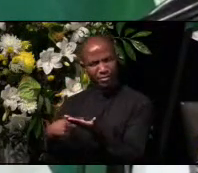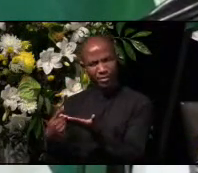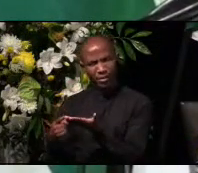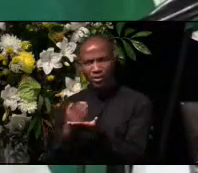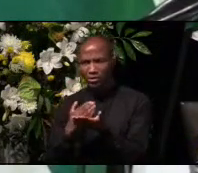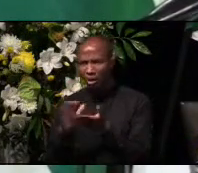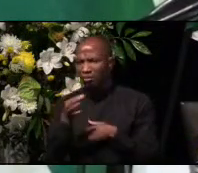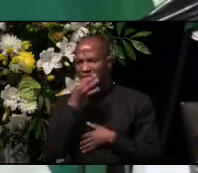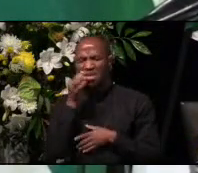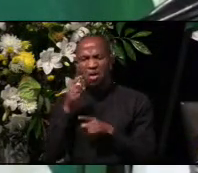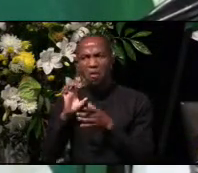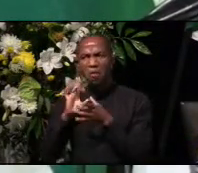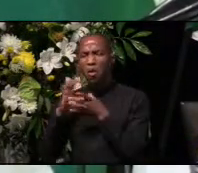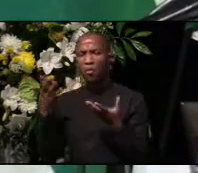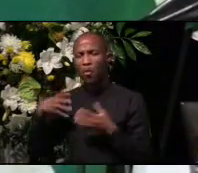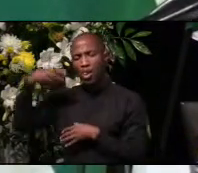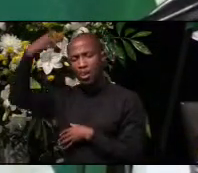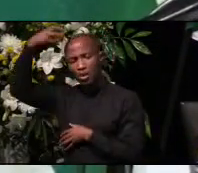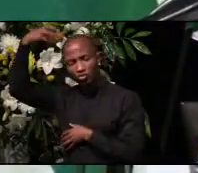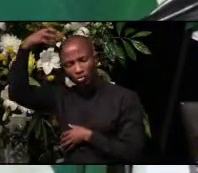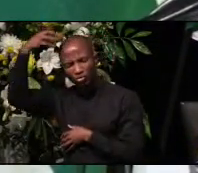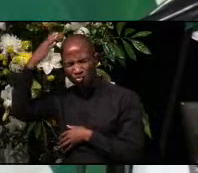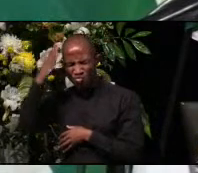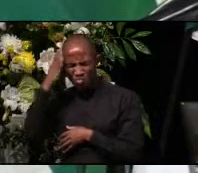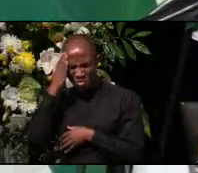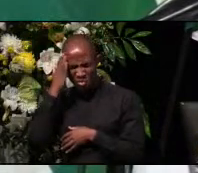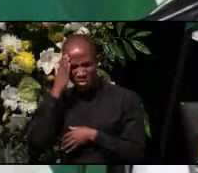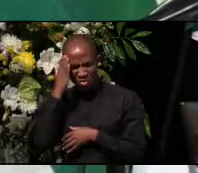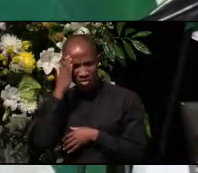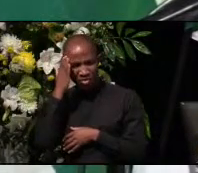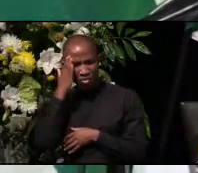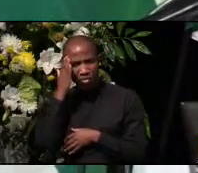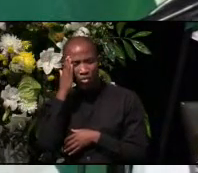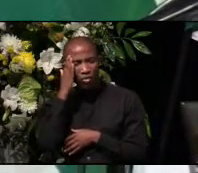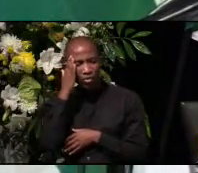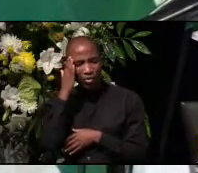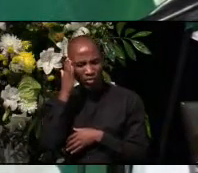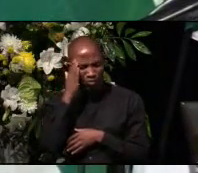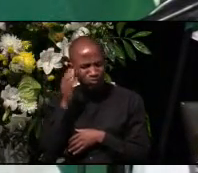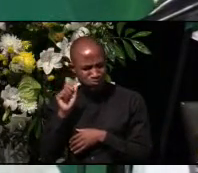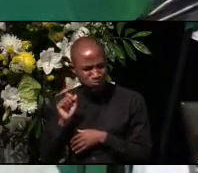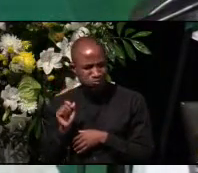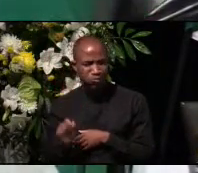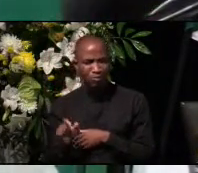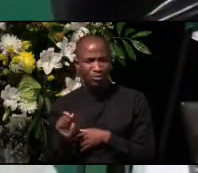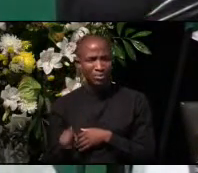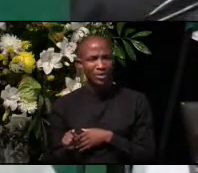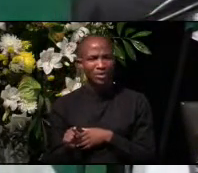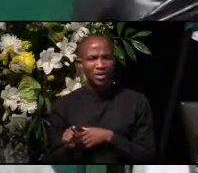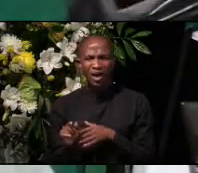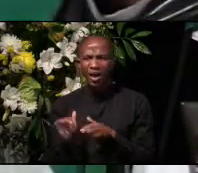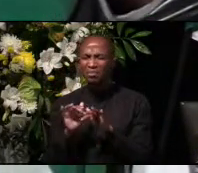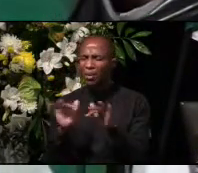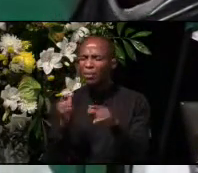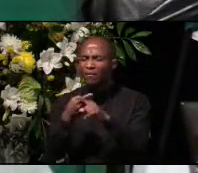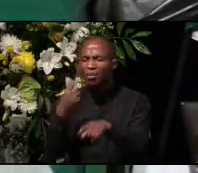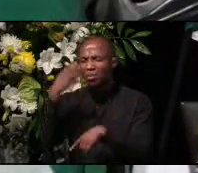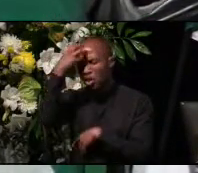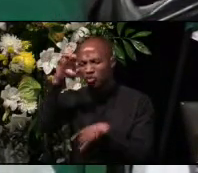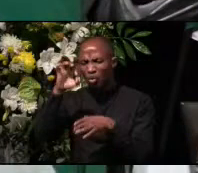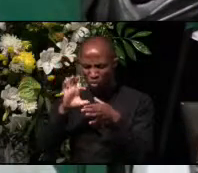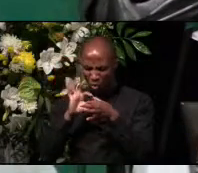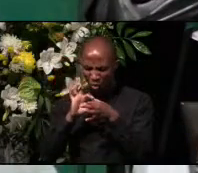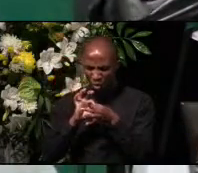Lesotho but we know that these boundaries here are division but people from Minnesota are part of us